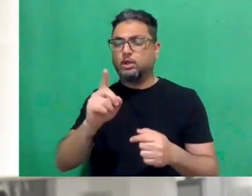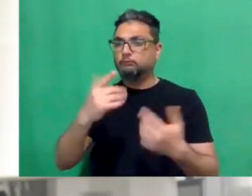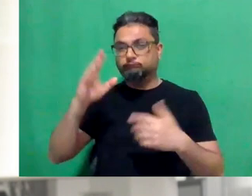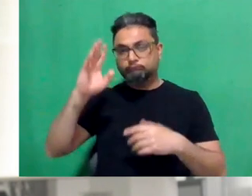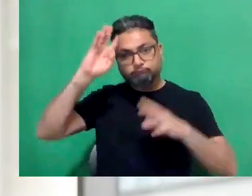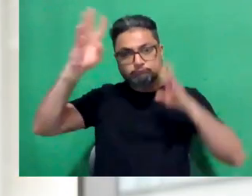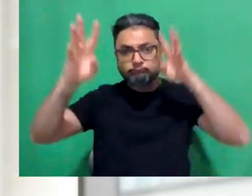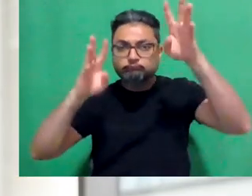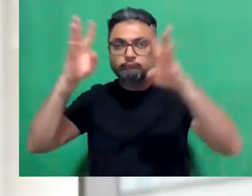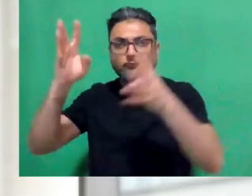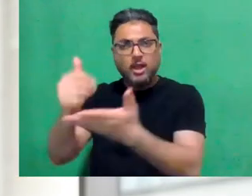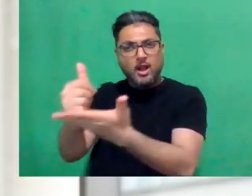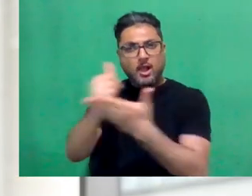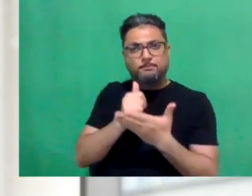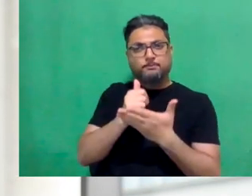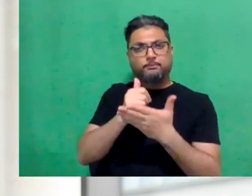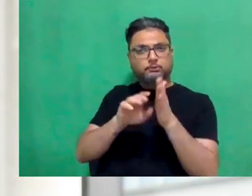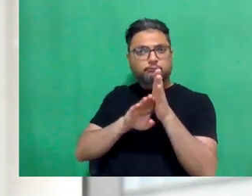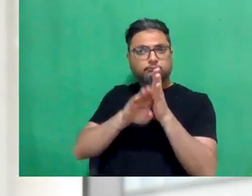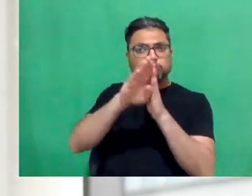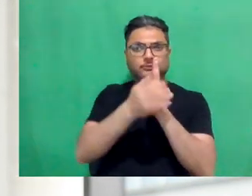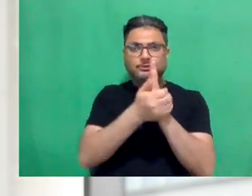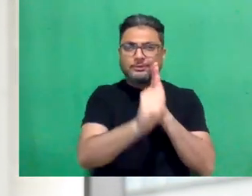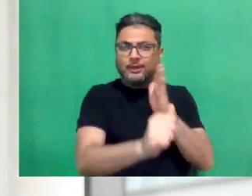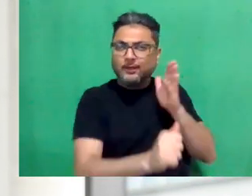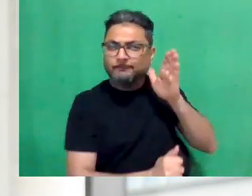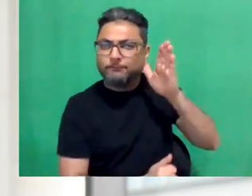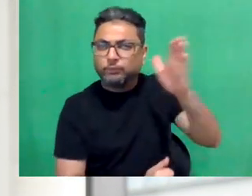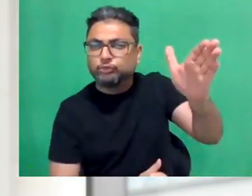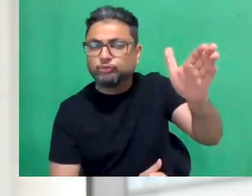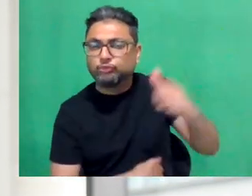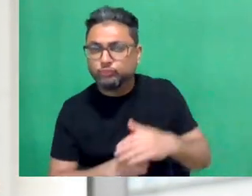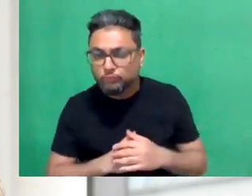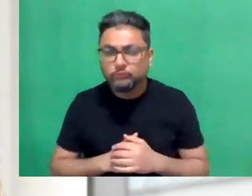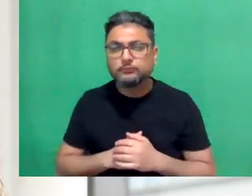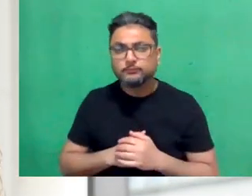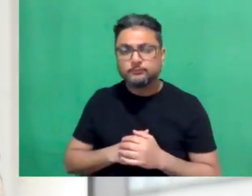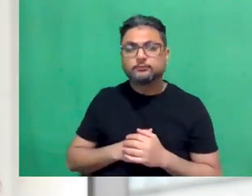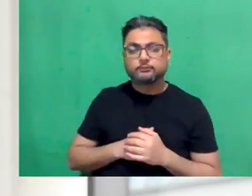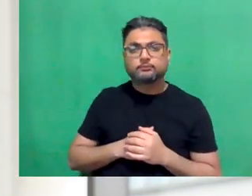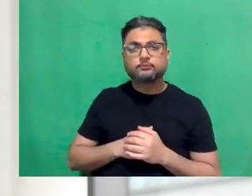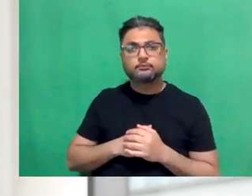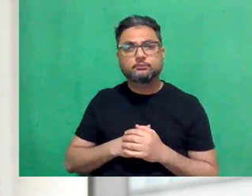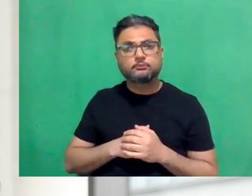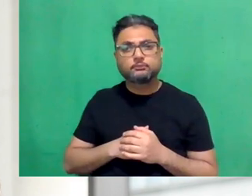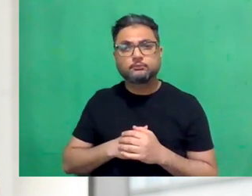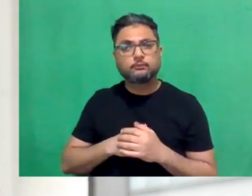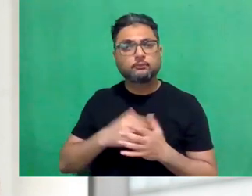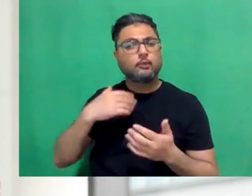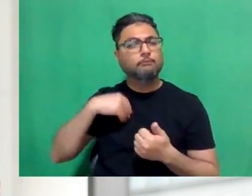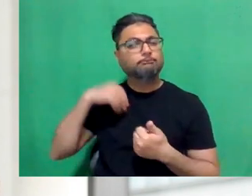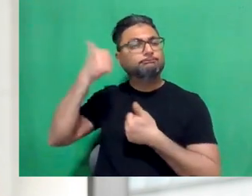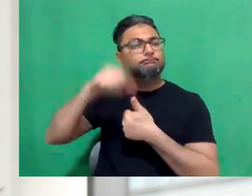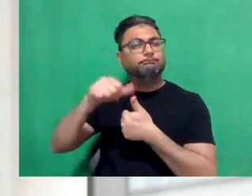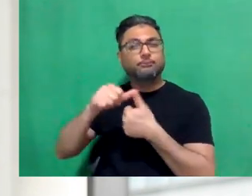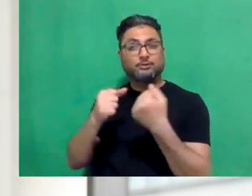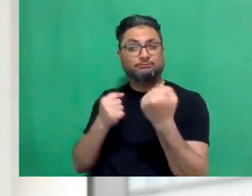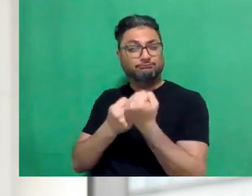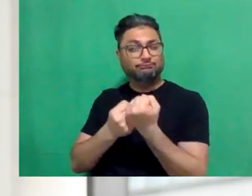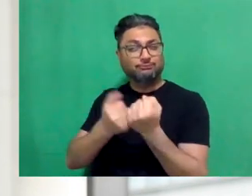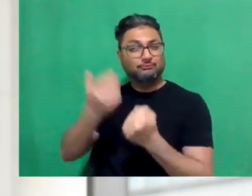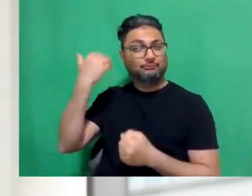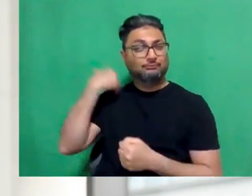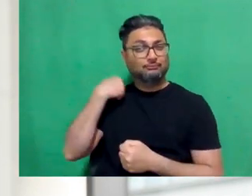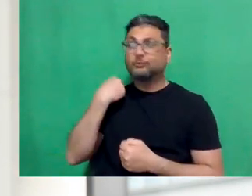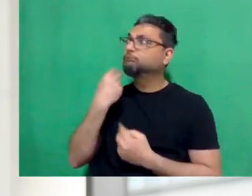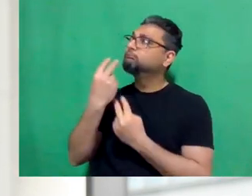brighter future. I know that starting at a new school can be stressful, but just as I was supported many years ago, you'll find that